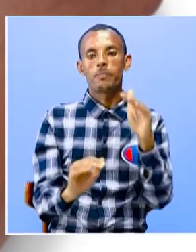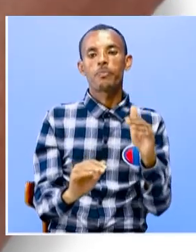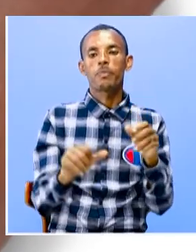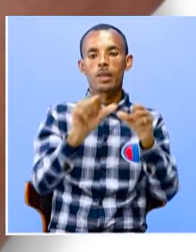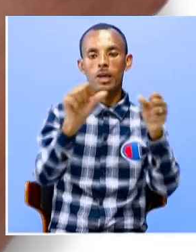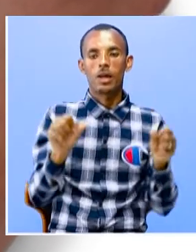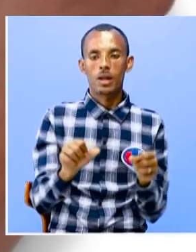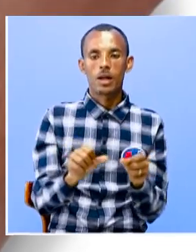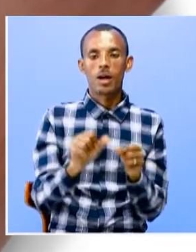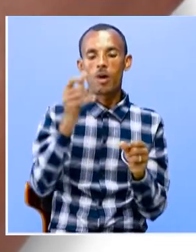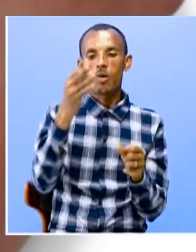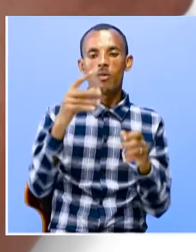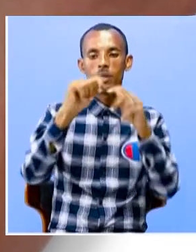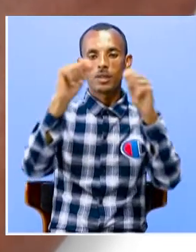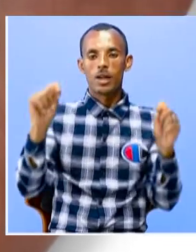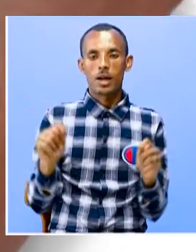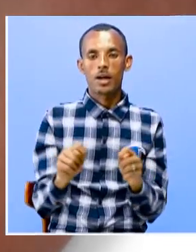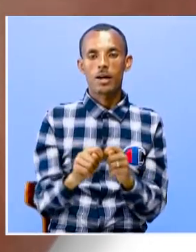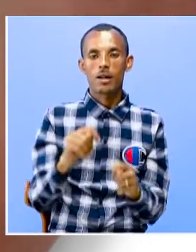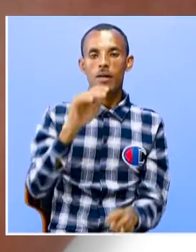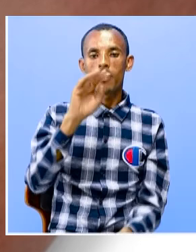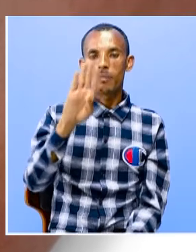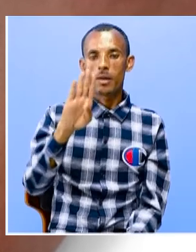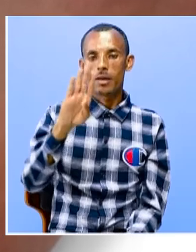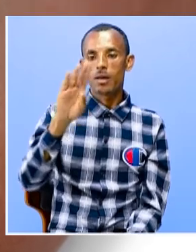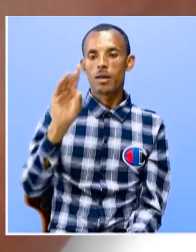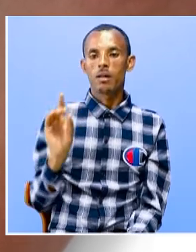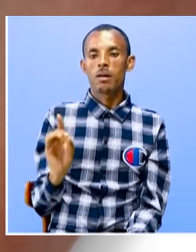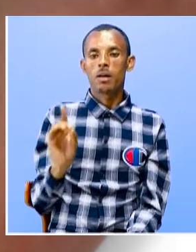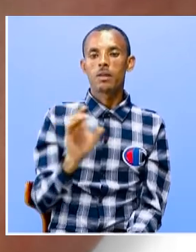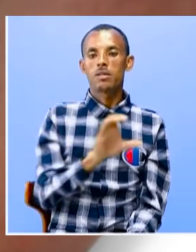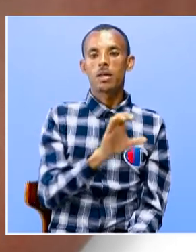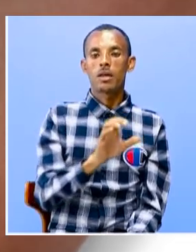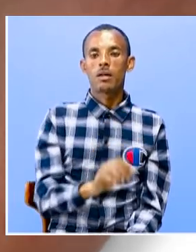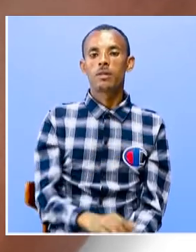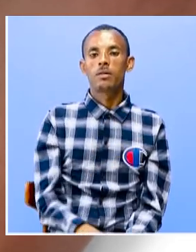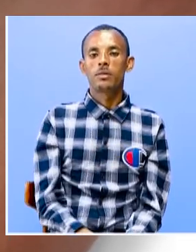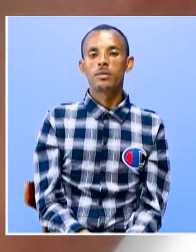area of triangle BDC.